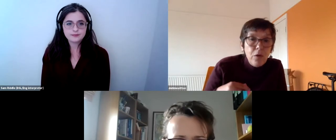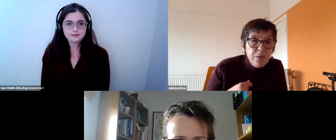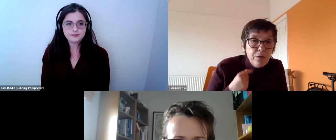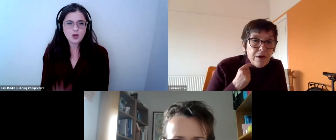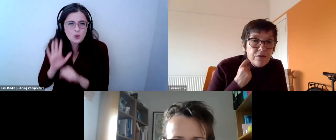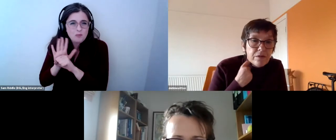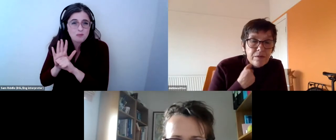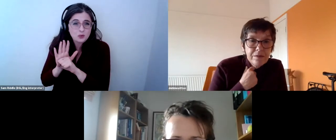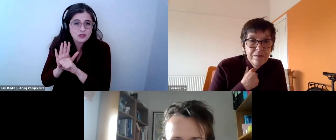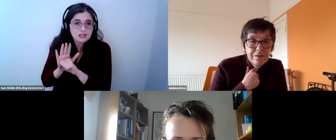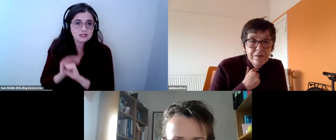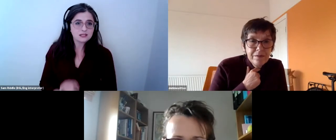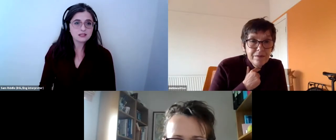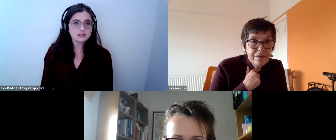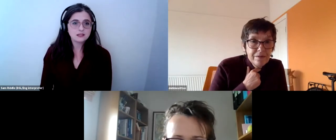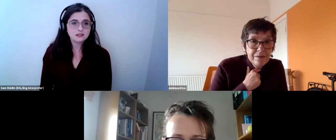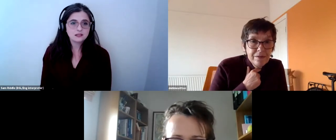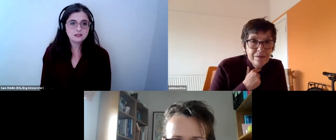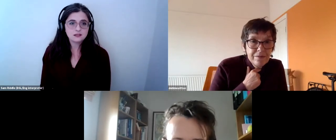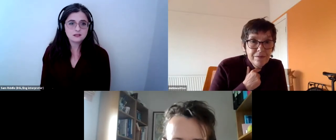Oh, you're on mute, Rachel.